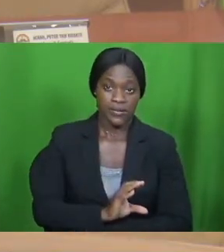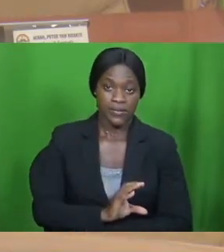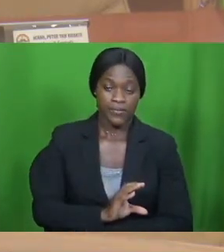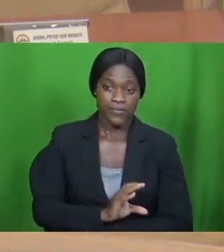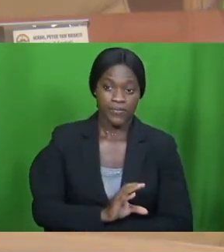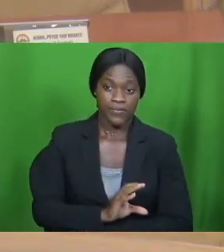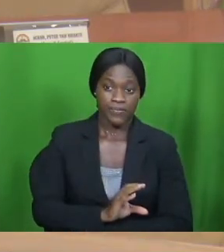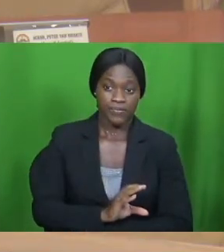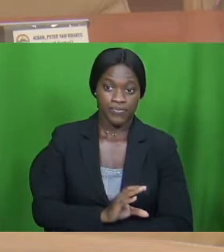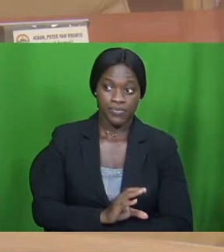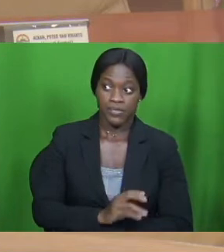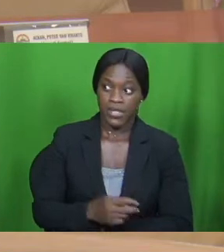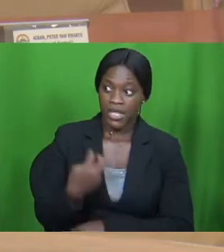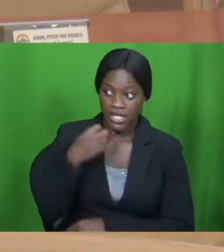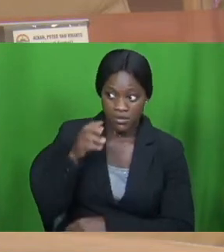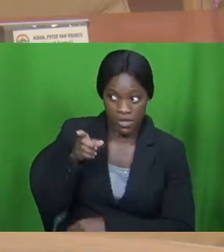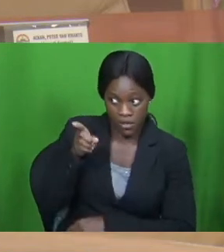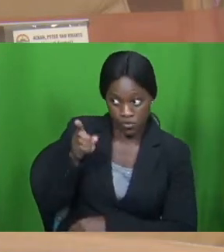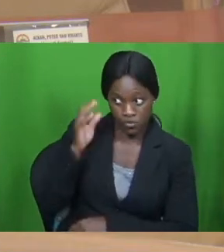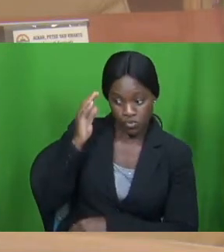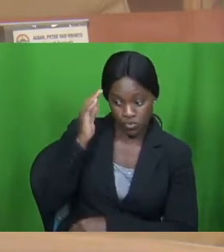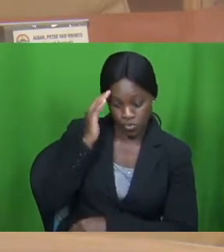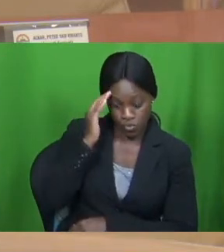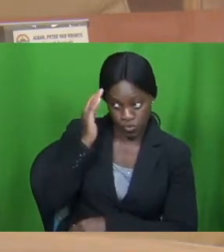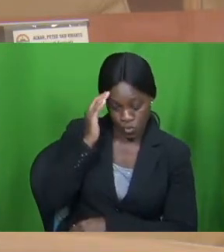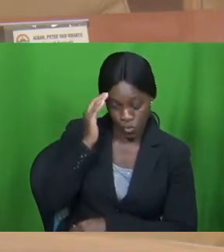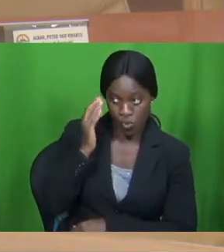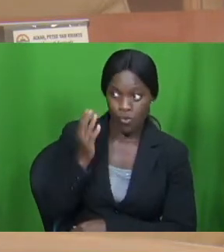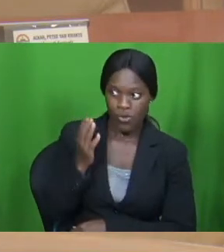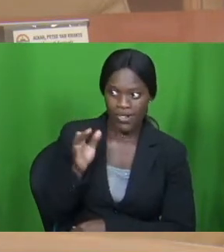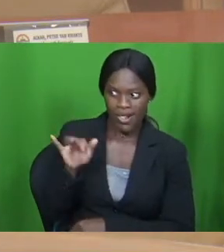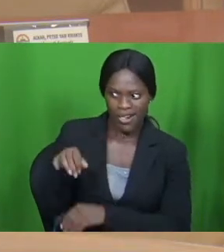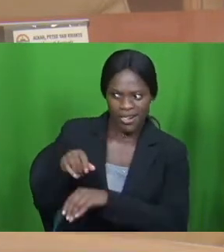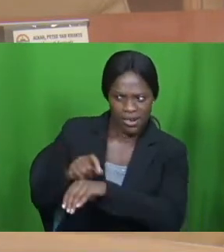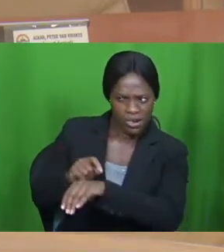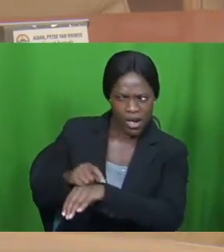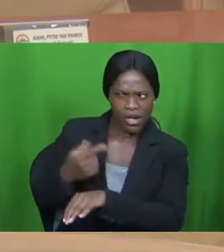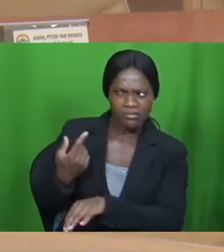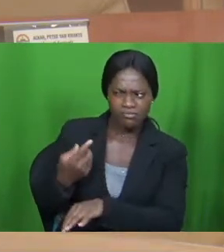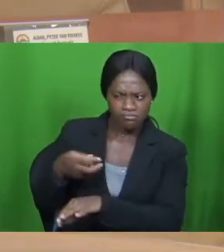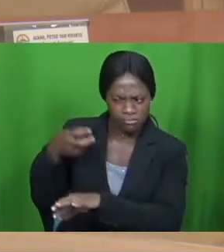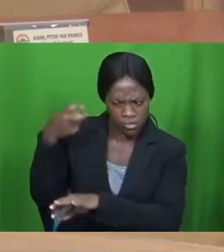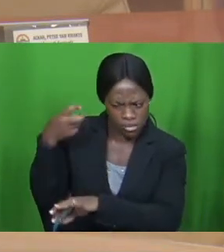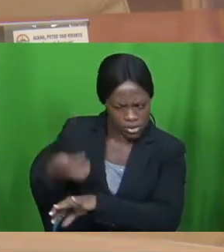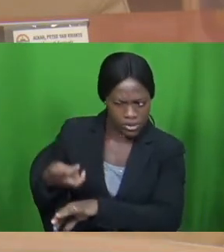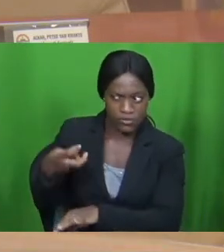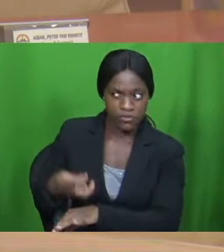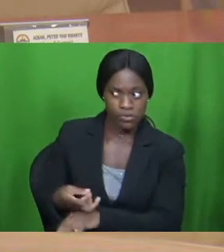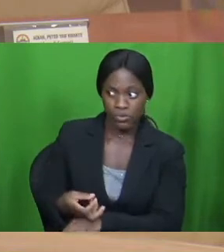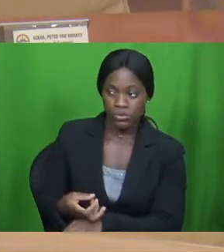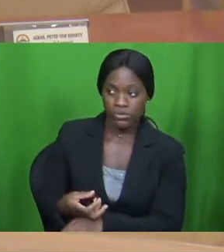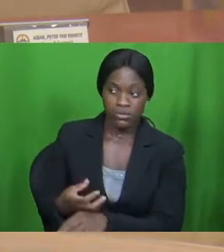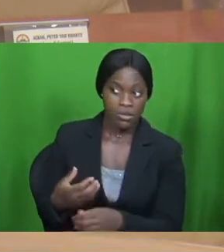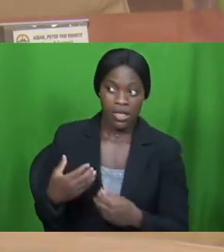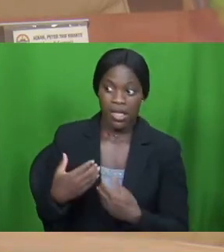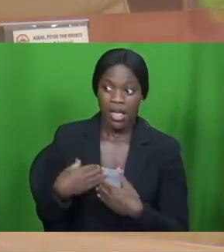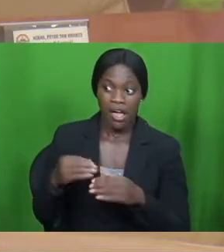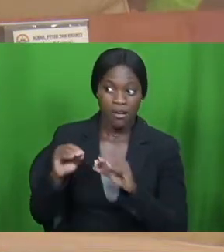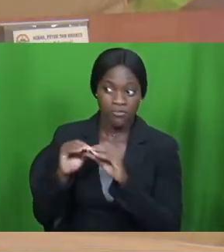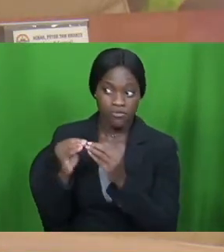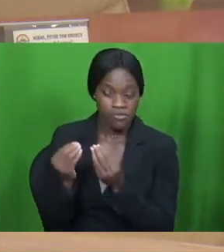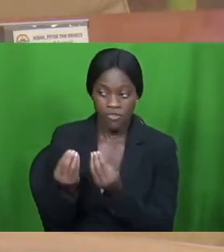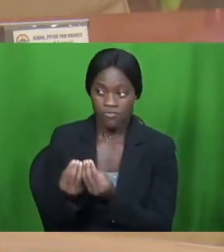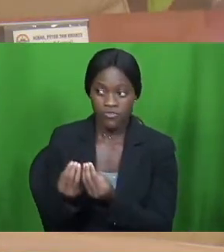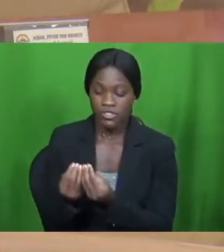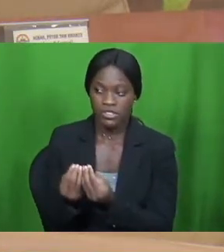are very much aware, and you knew very well at that time how difficult it was to secure